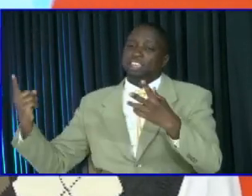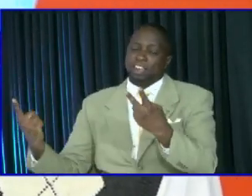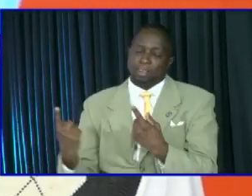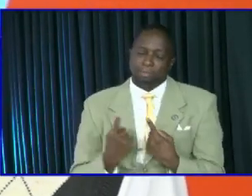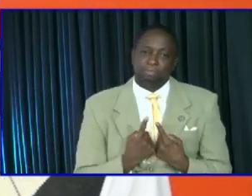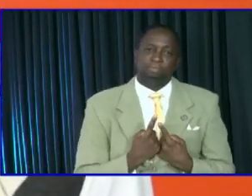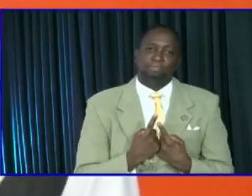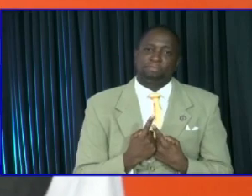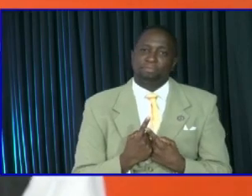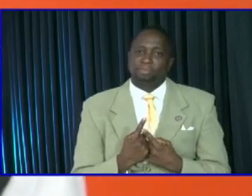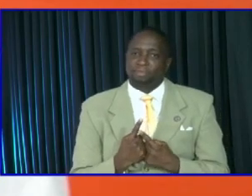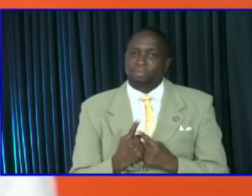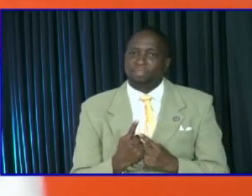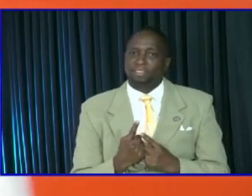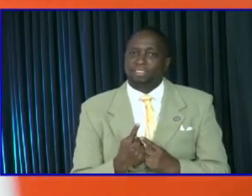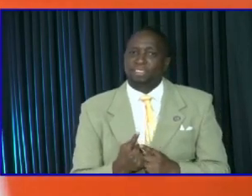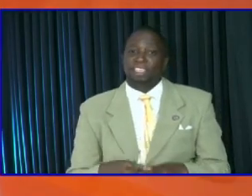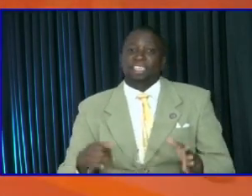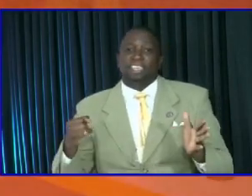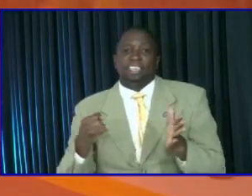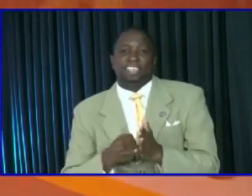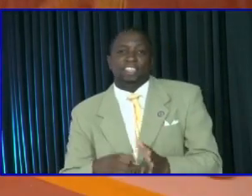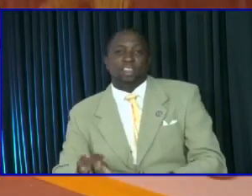he comes. It was